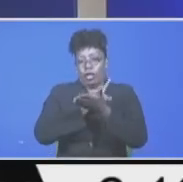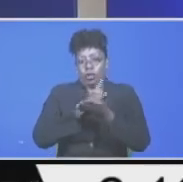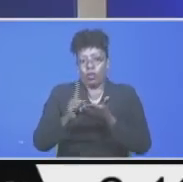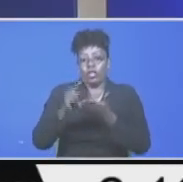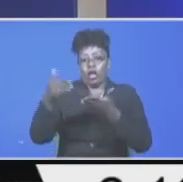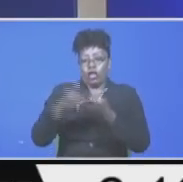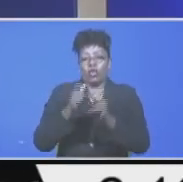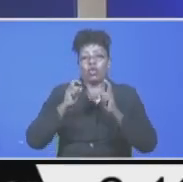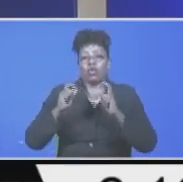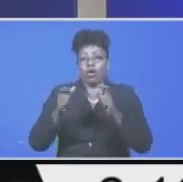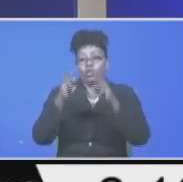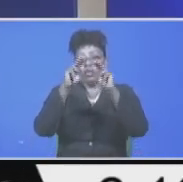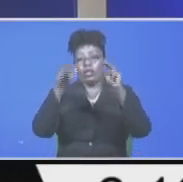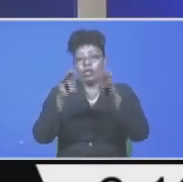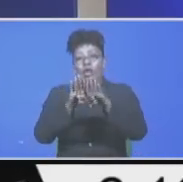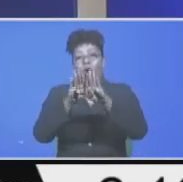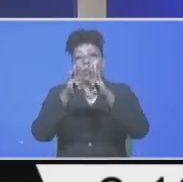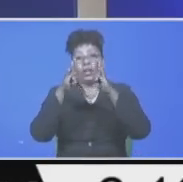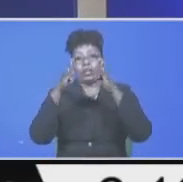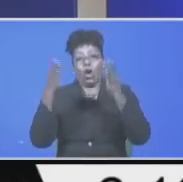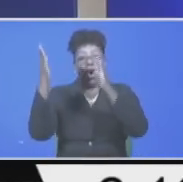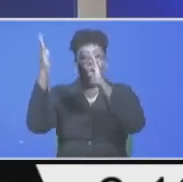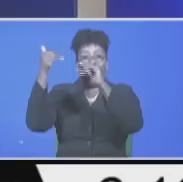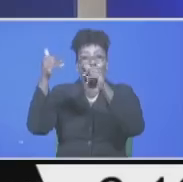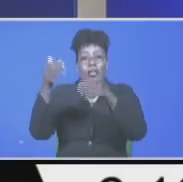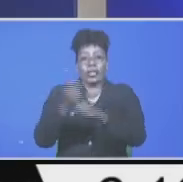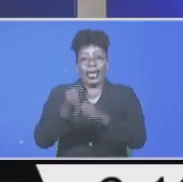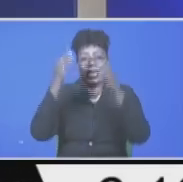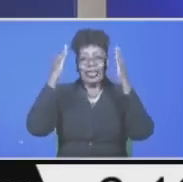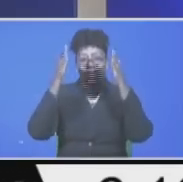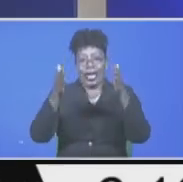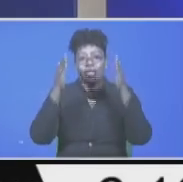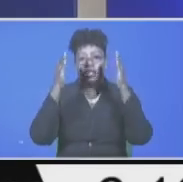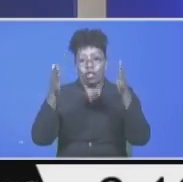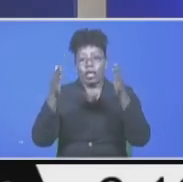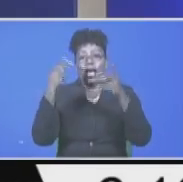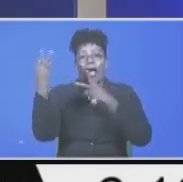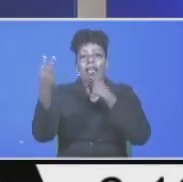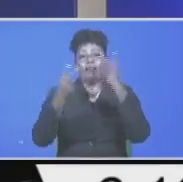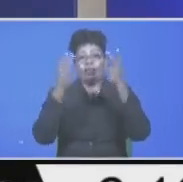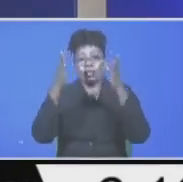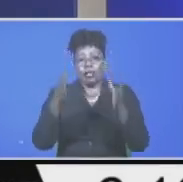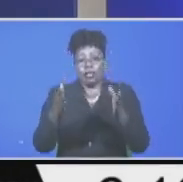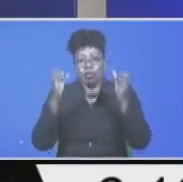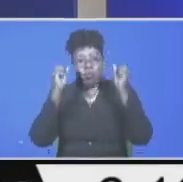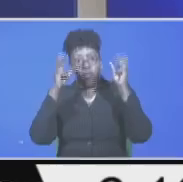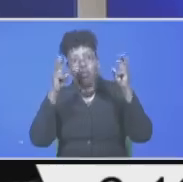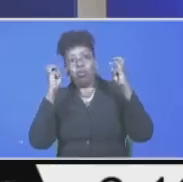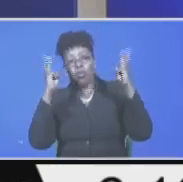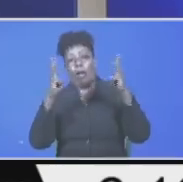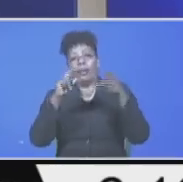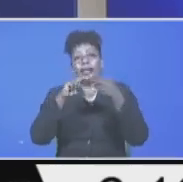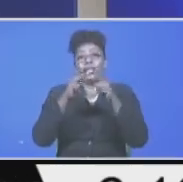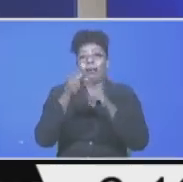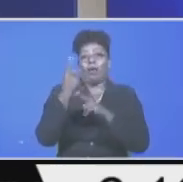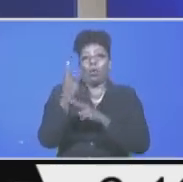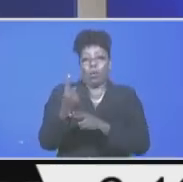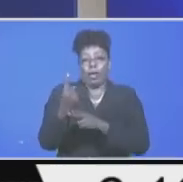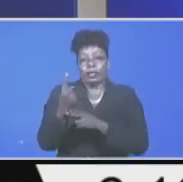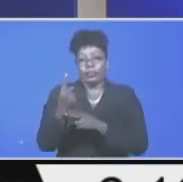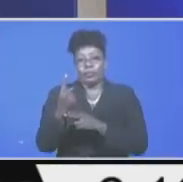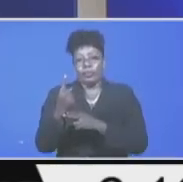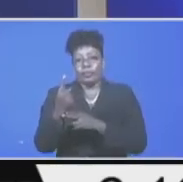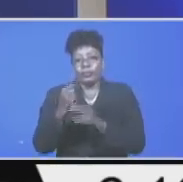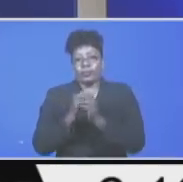a new Junkanoo Museum will open its doors, hoping to get the attention of Bahamians and visitors fascinated by our #1 cultural expression.